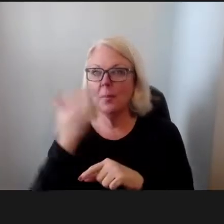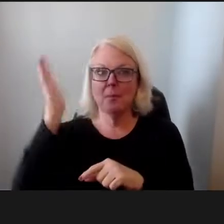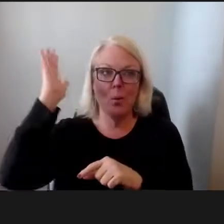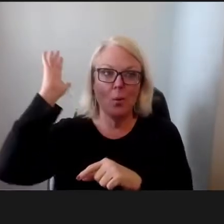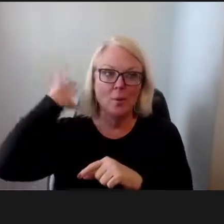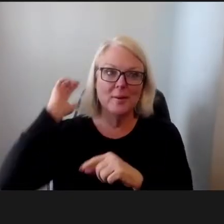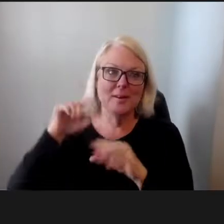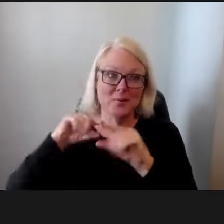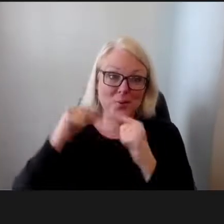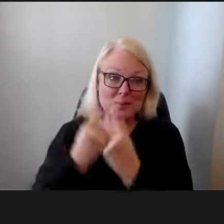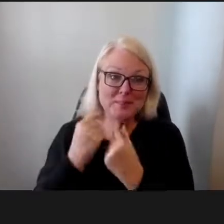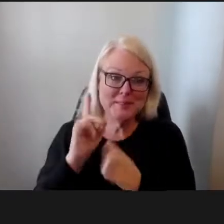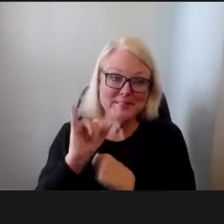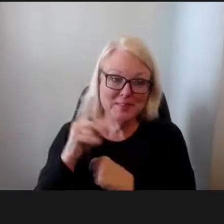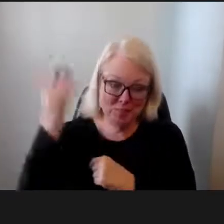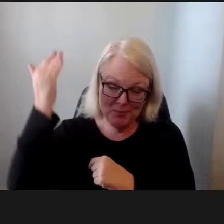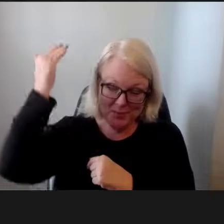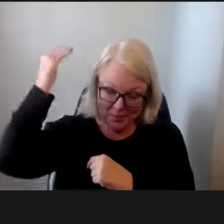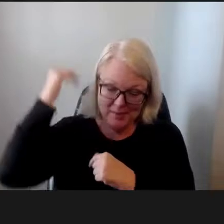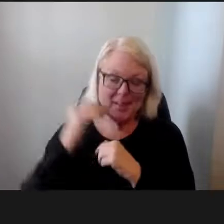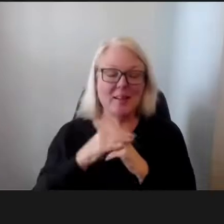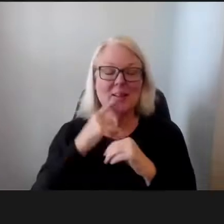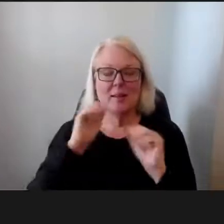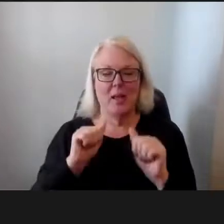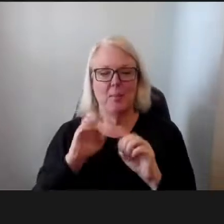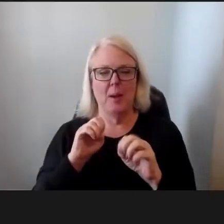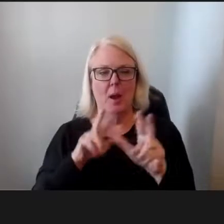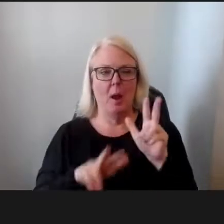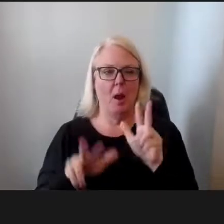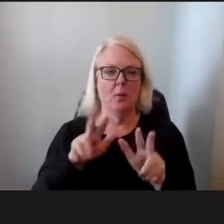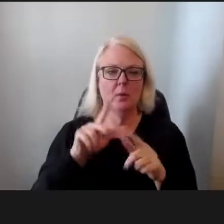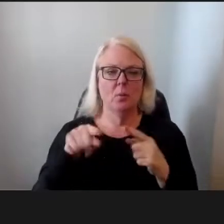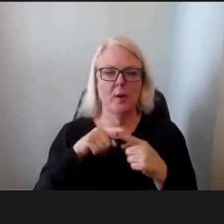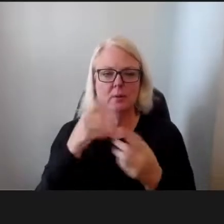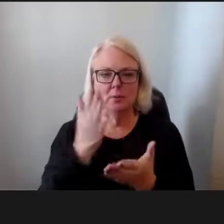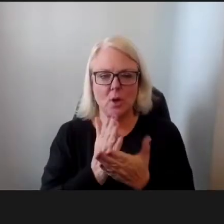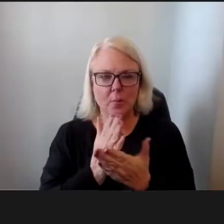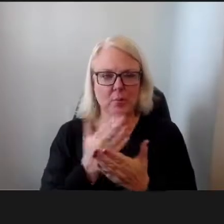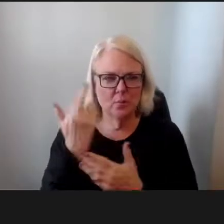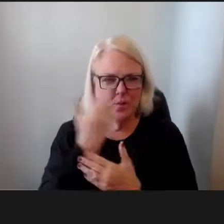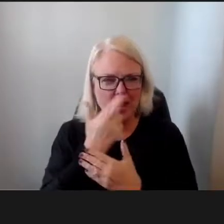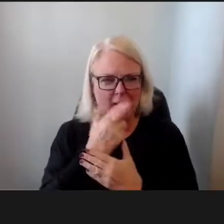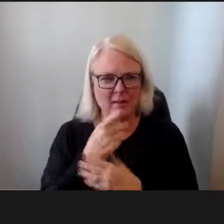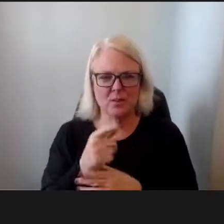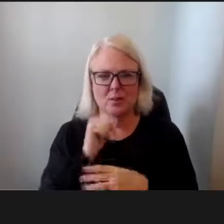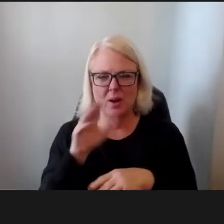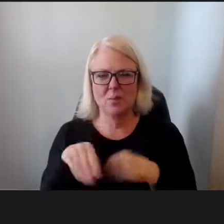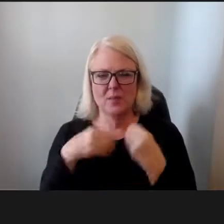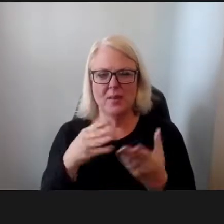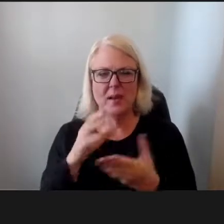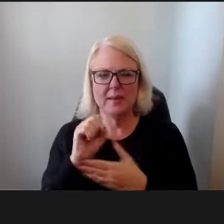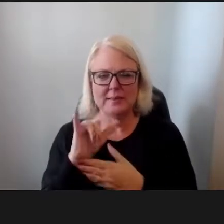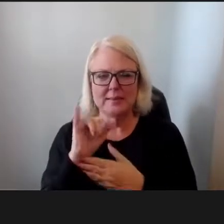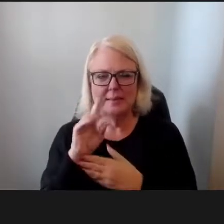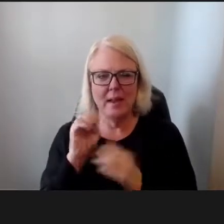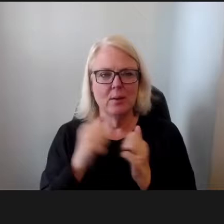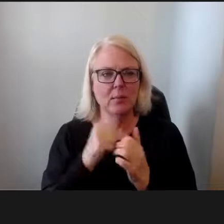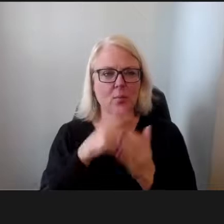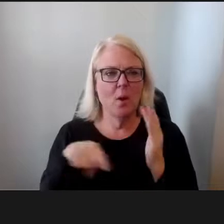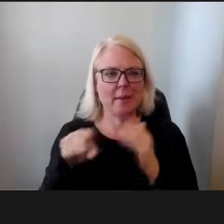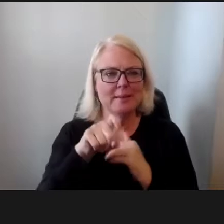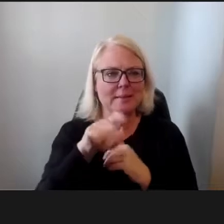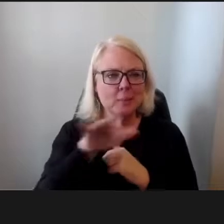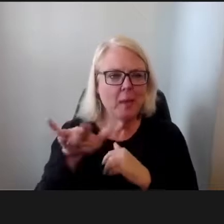in groups, it can be awkward when you're pausing and realizing that you didn't provide a slide with necessary